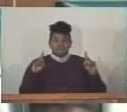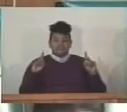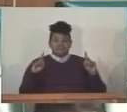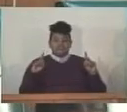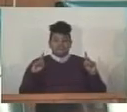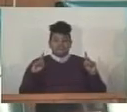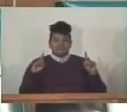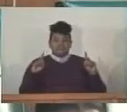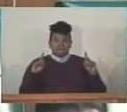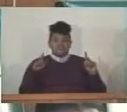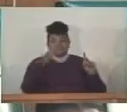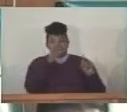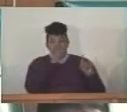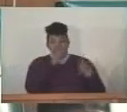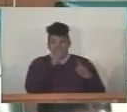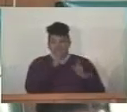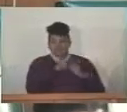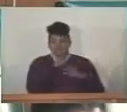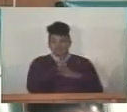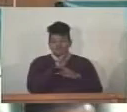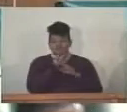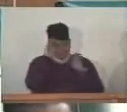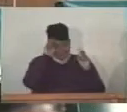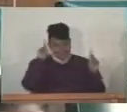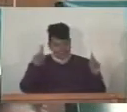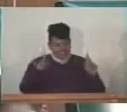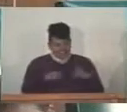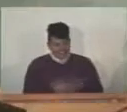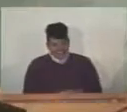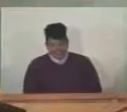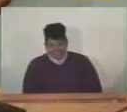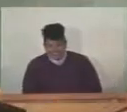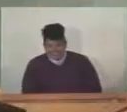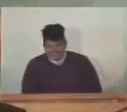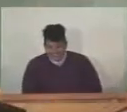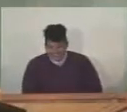I'm talking about the Minister of Education in this instance.